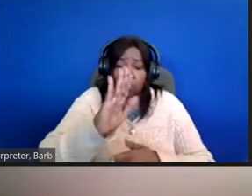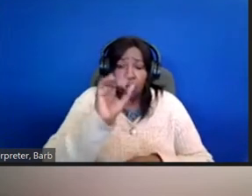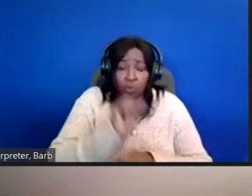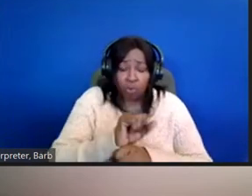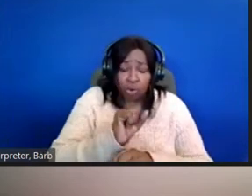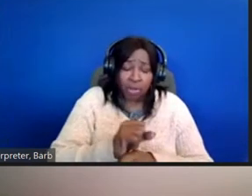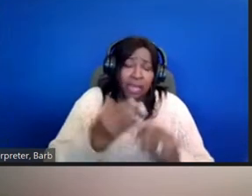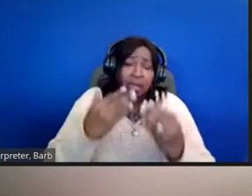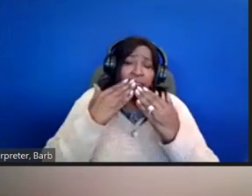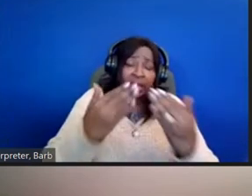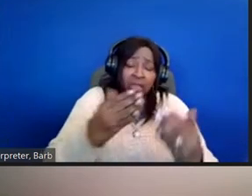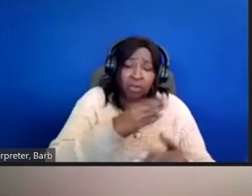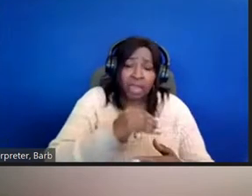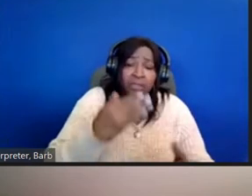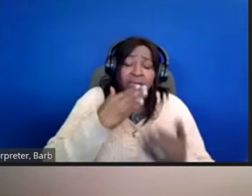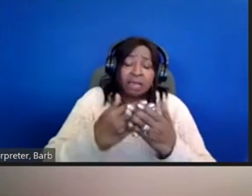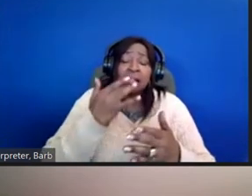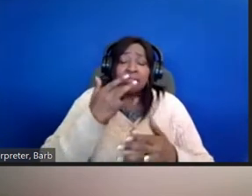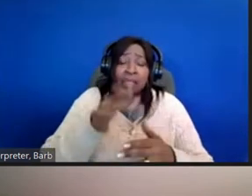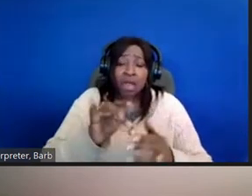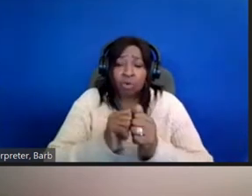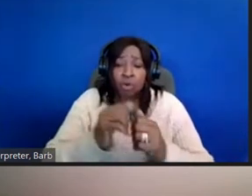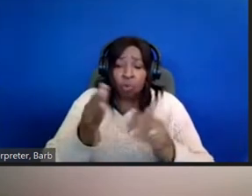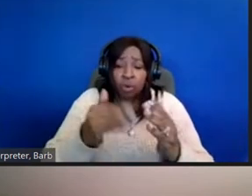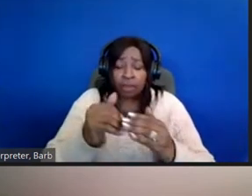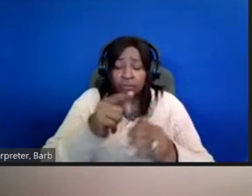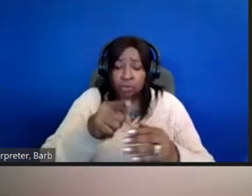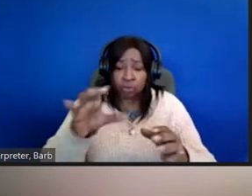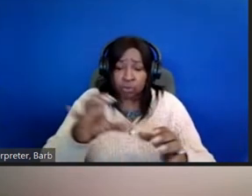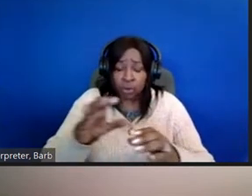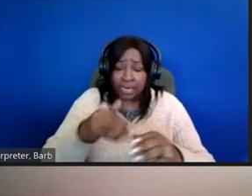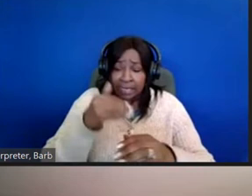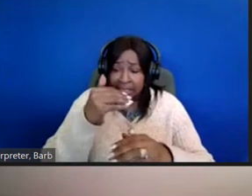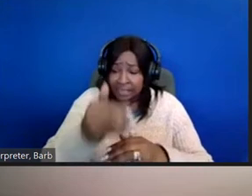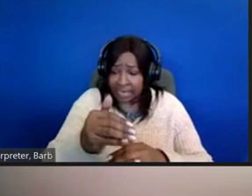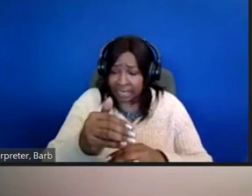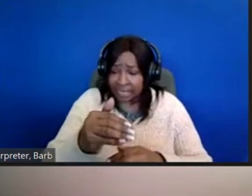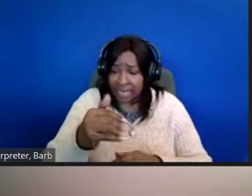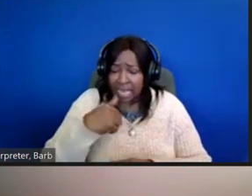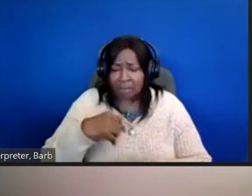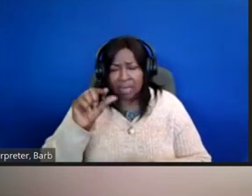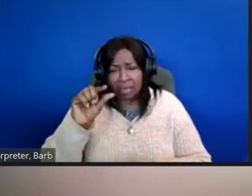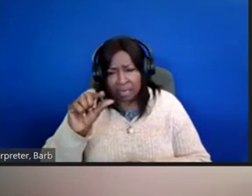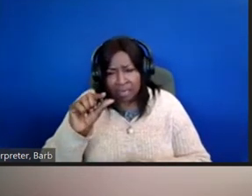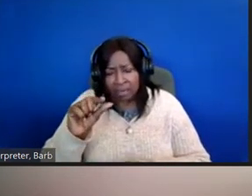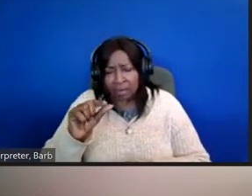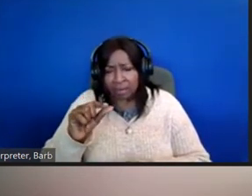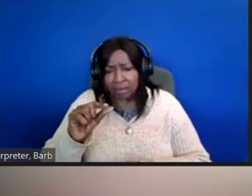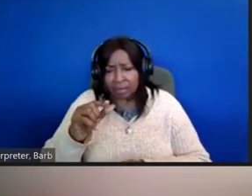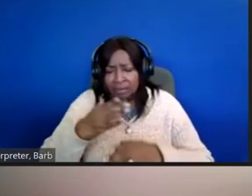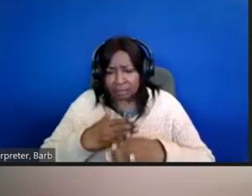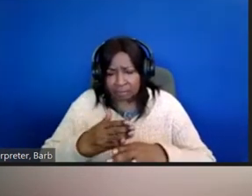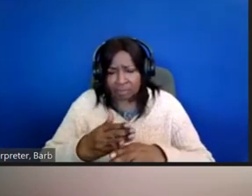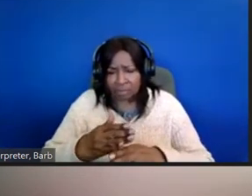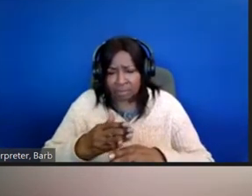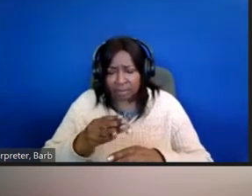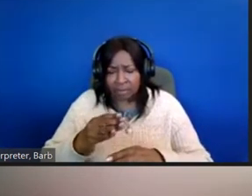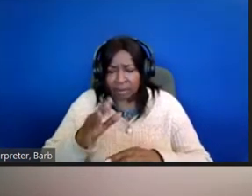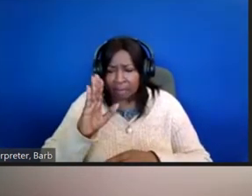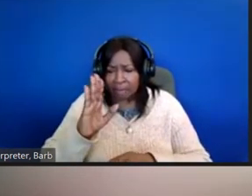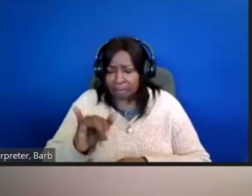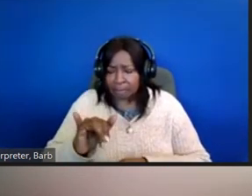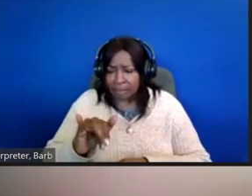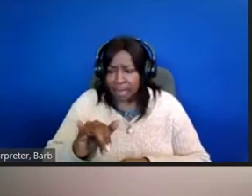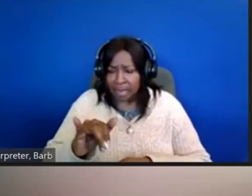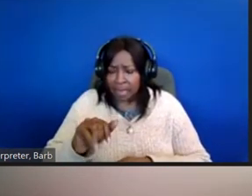whatever you're good doing next. Also, I'm a little disturbed by the lack of